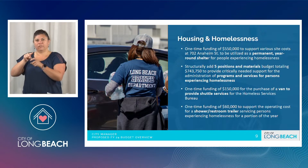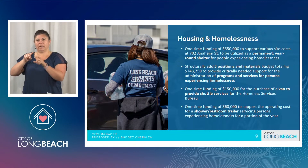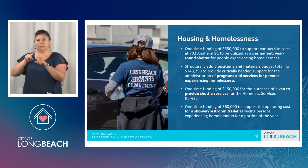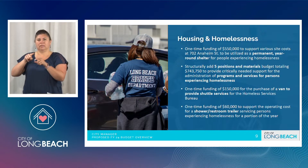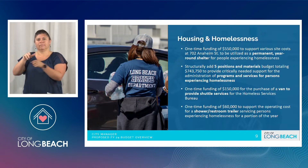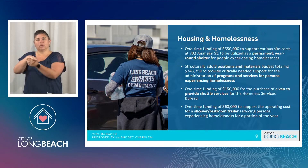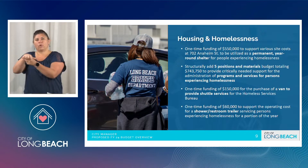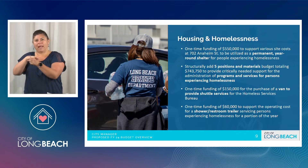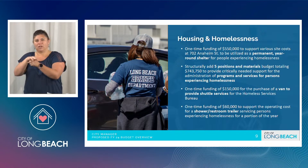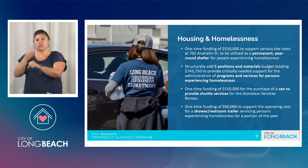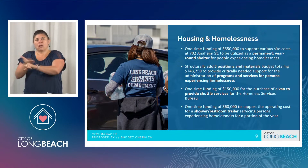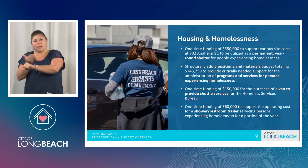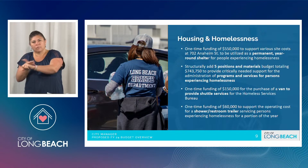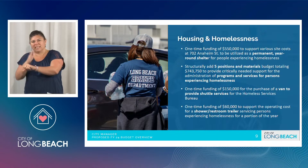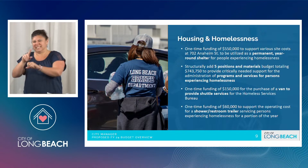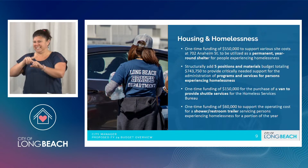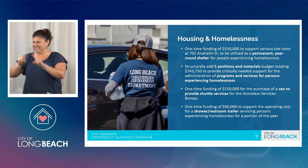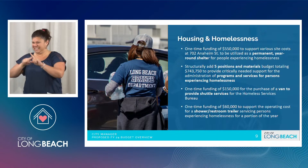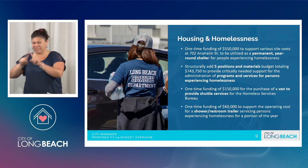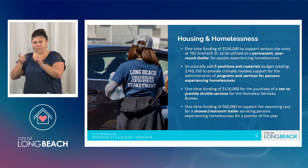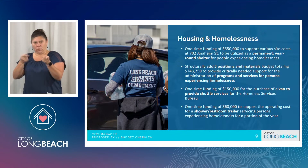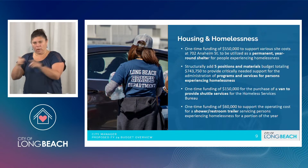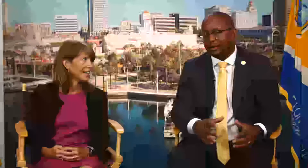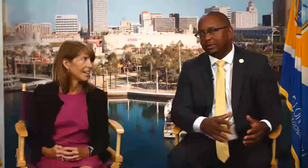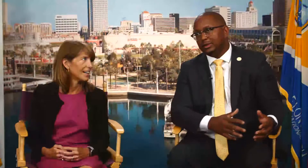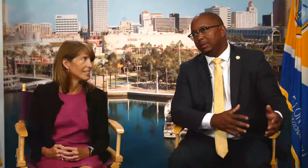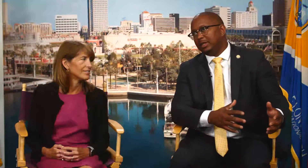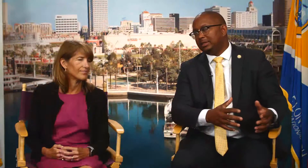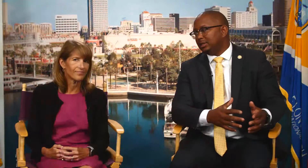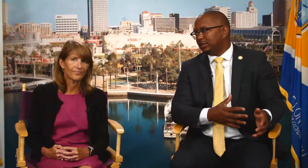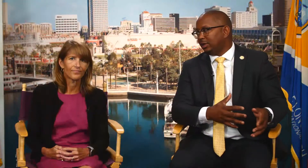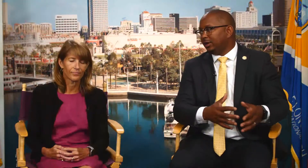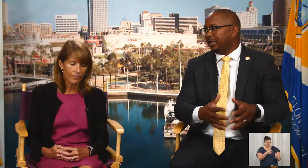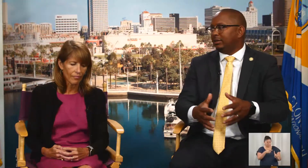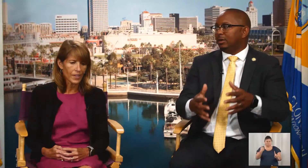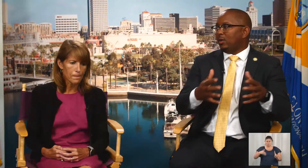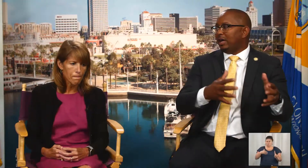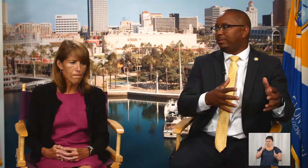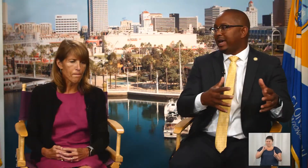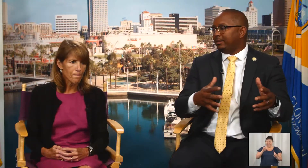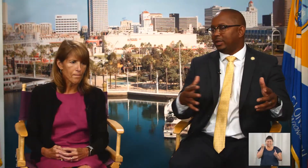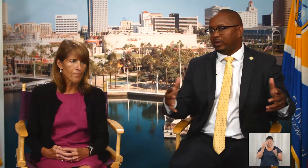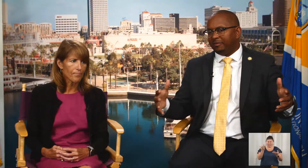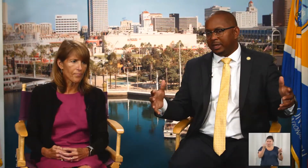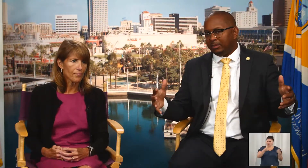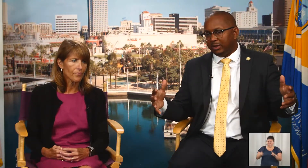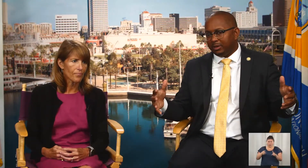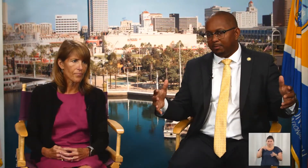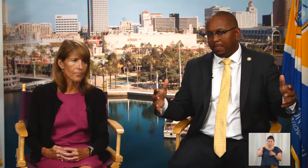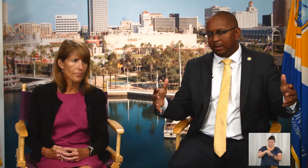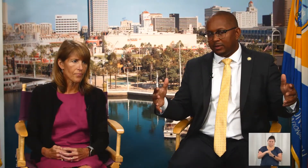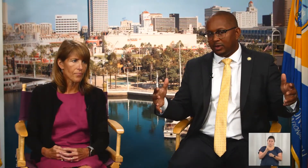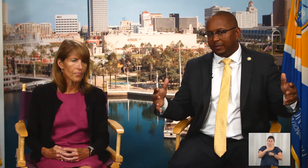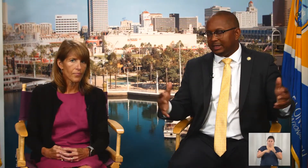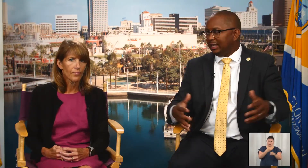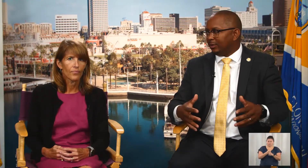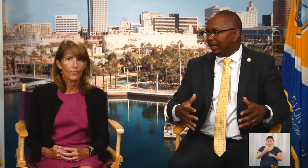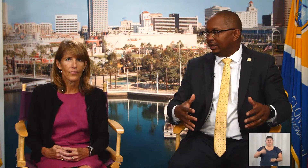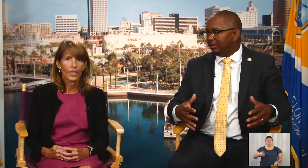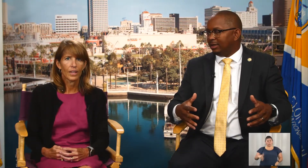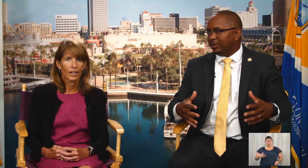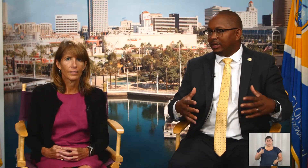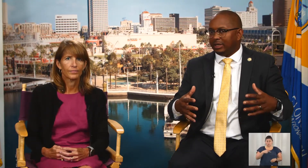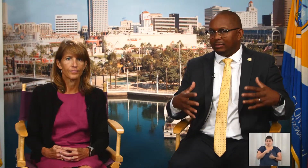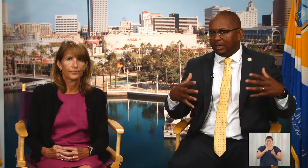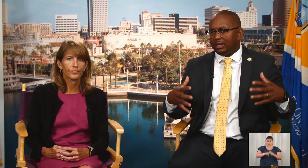multi-service center. So that's a lot happening in one year. Yeah. Some of this started a while back, but we've been able to sort of accelerate